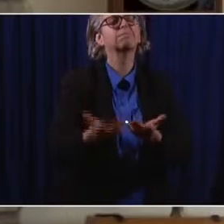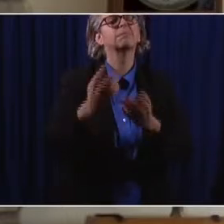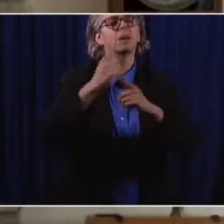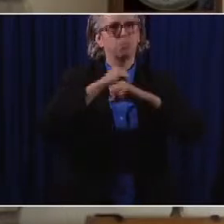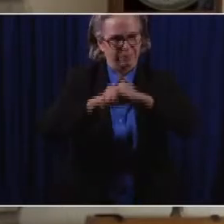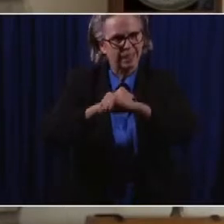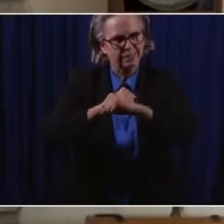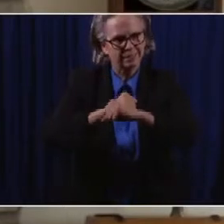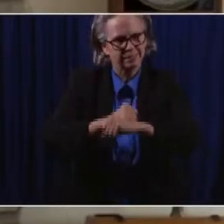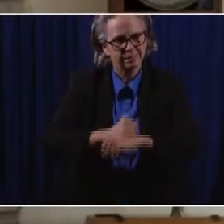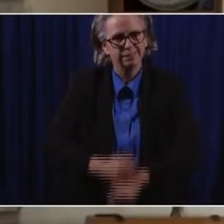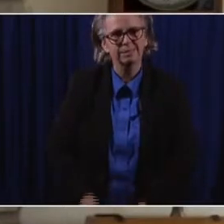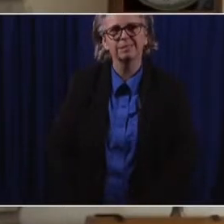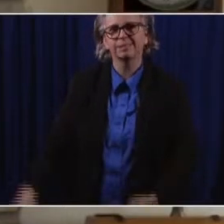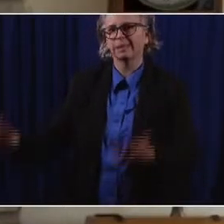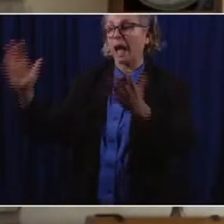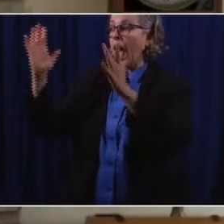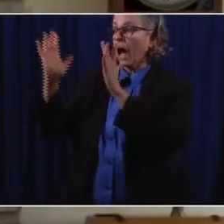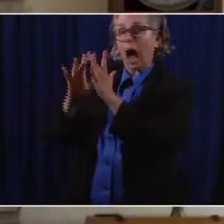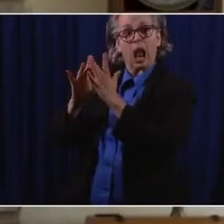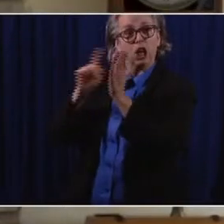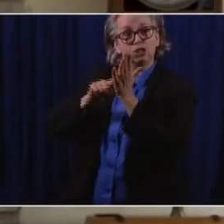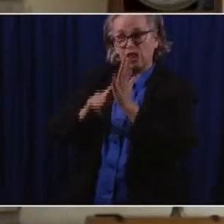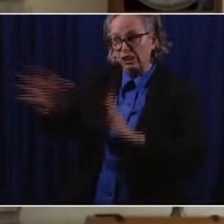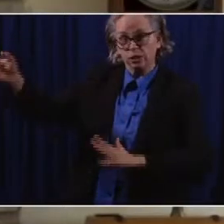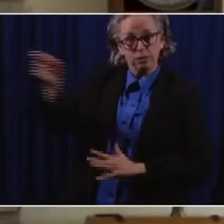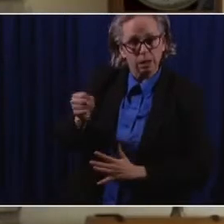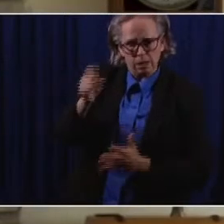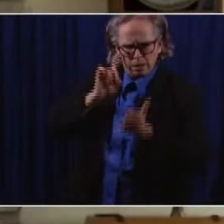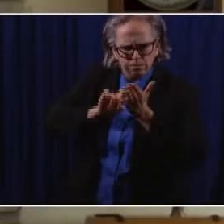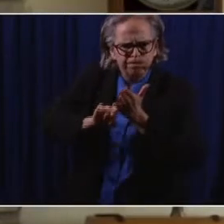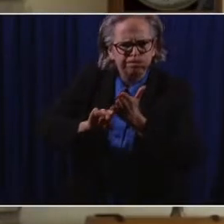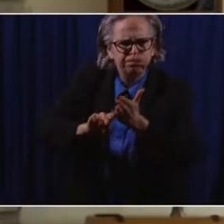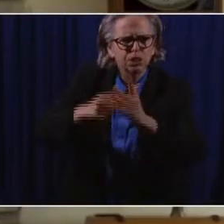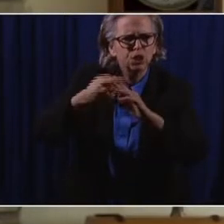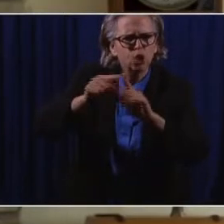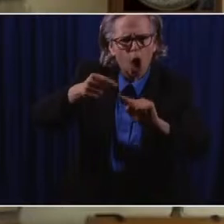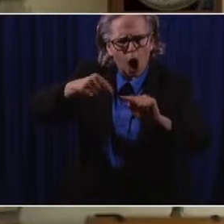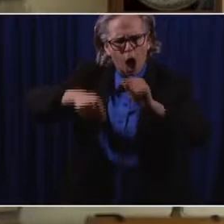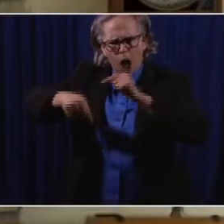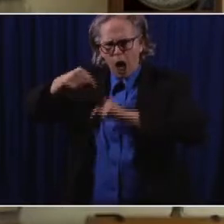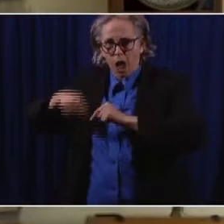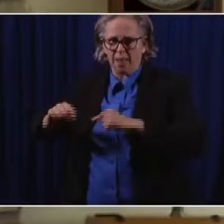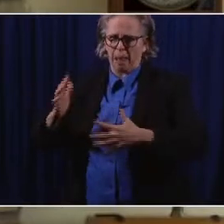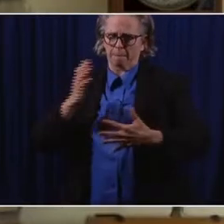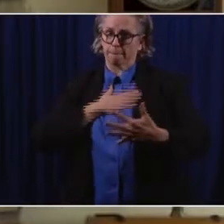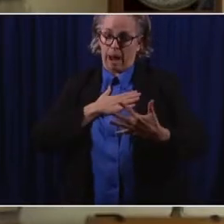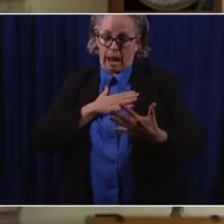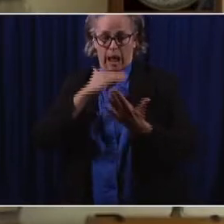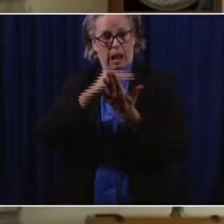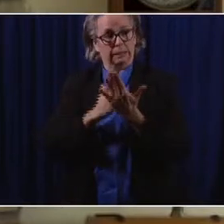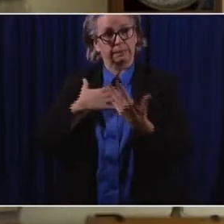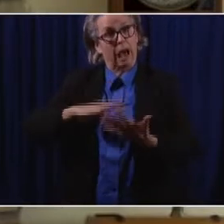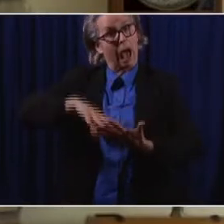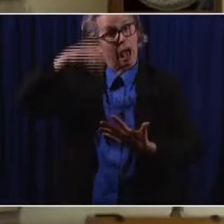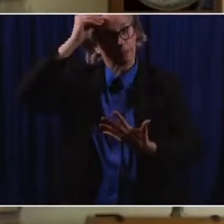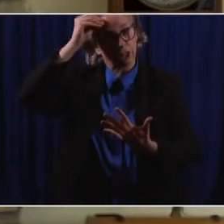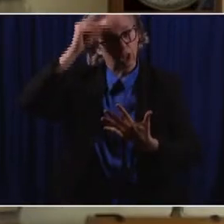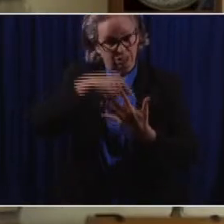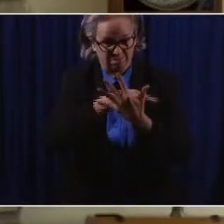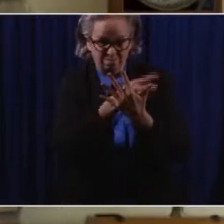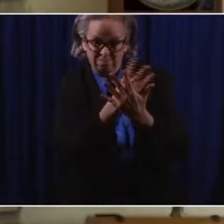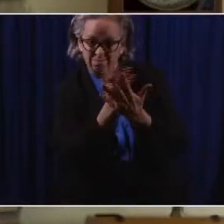As I said, we can all come up with our list, but it seems to me that those are things that all of us can take away from